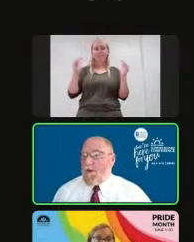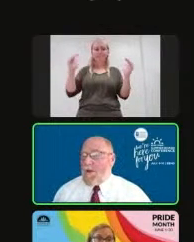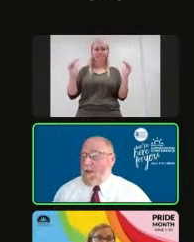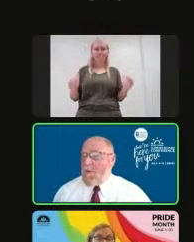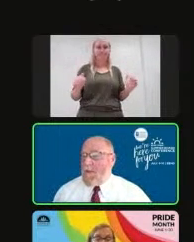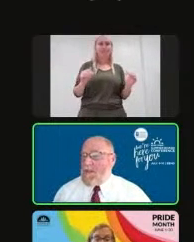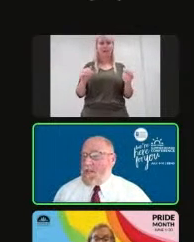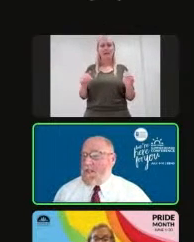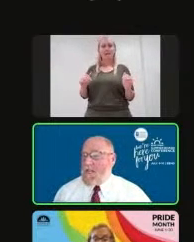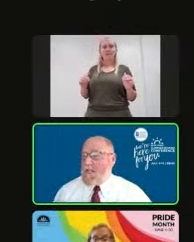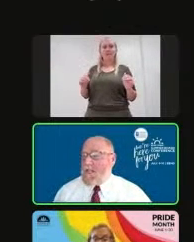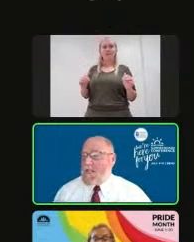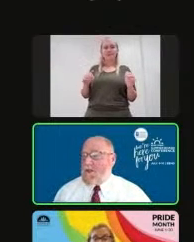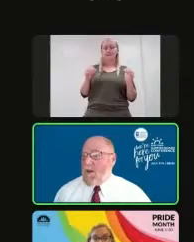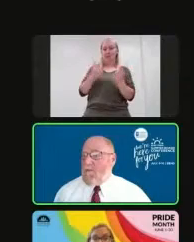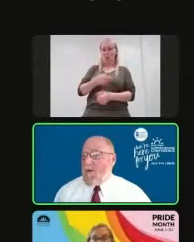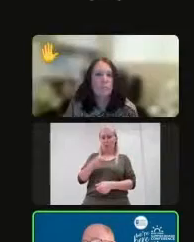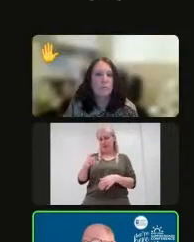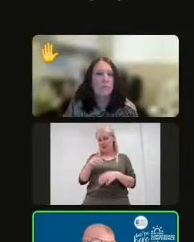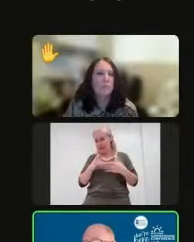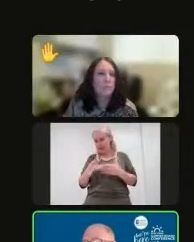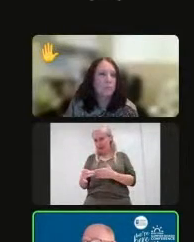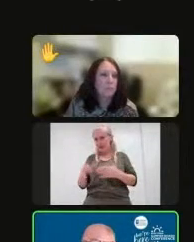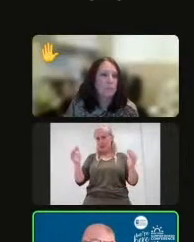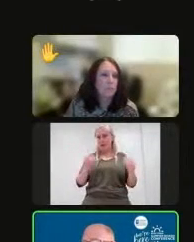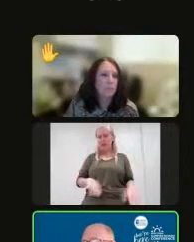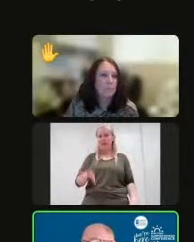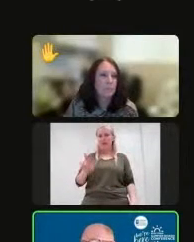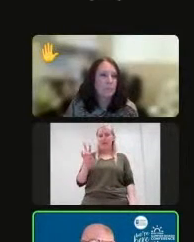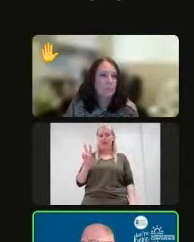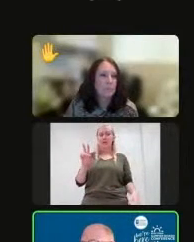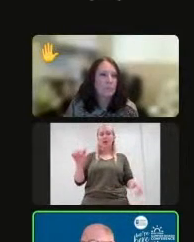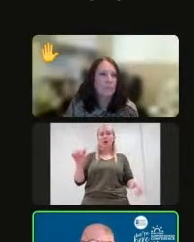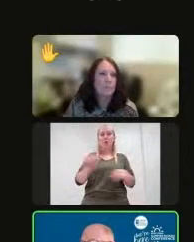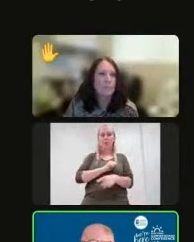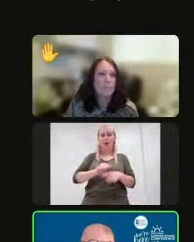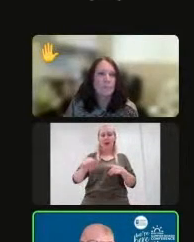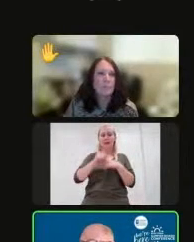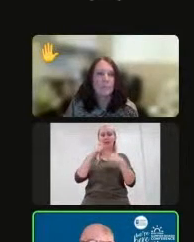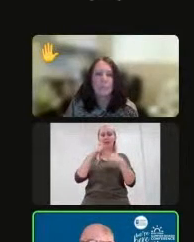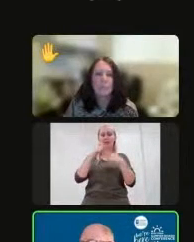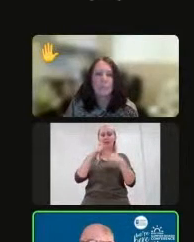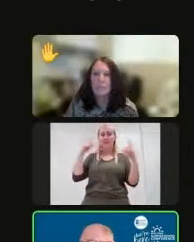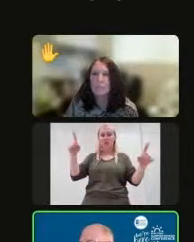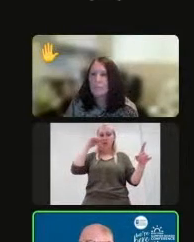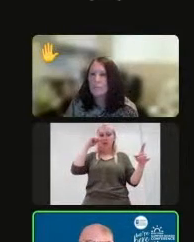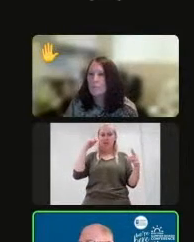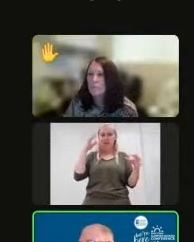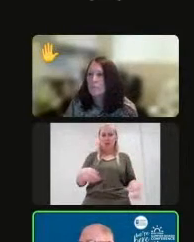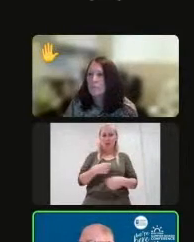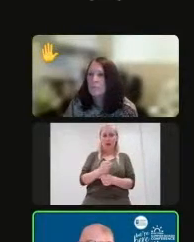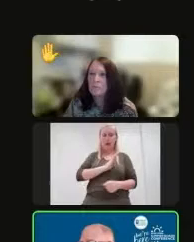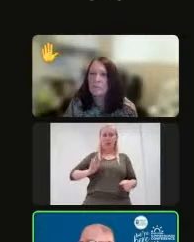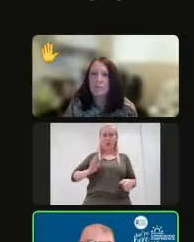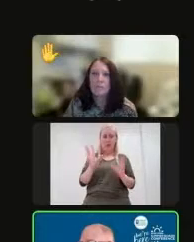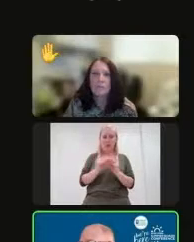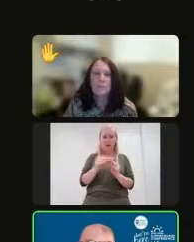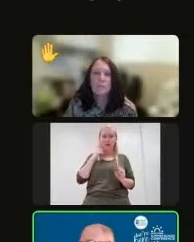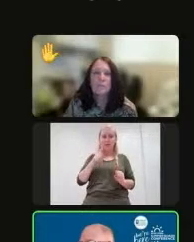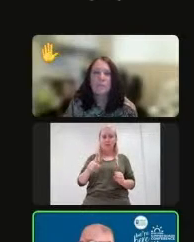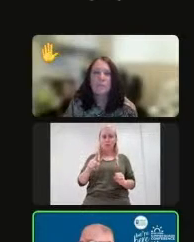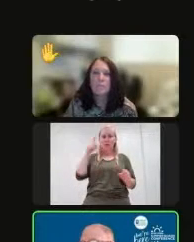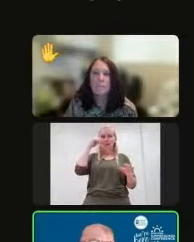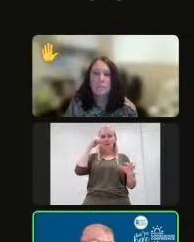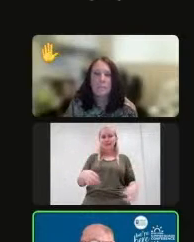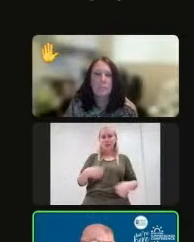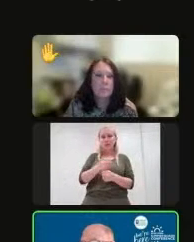following the chair's lead, let's go on, move on to number 7. Practice efficient decision making. Board meetings are for decision making, action, and votes.